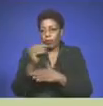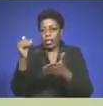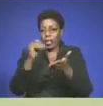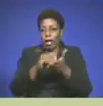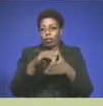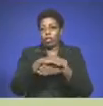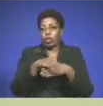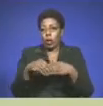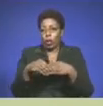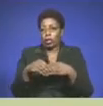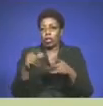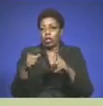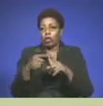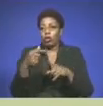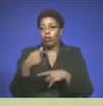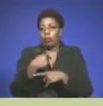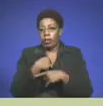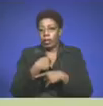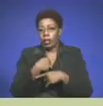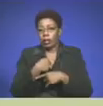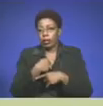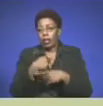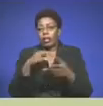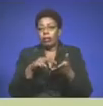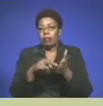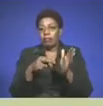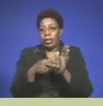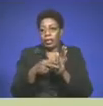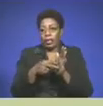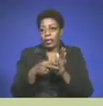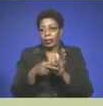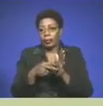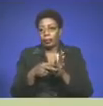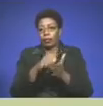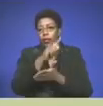$250,000 to me means a